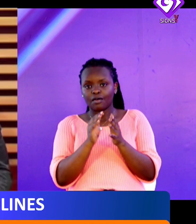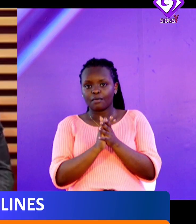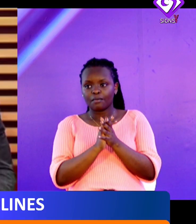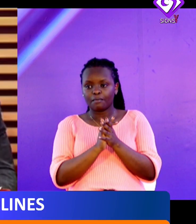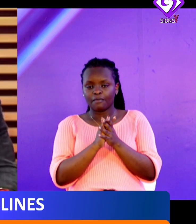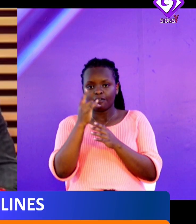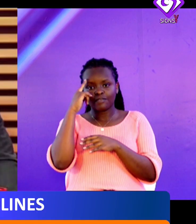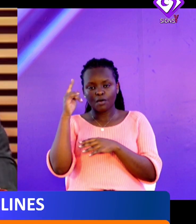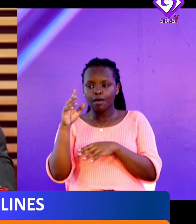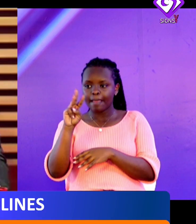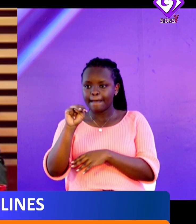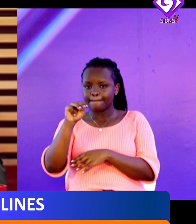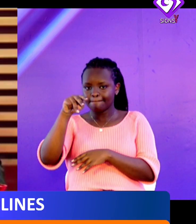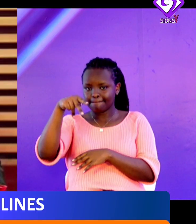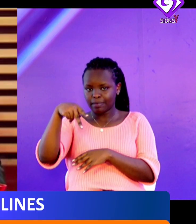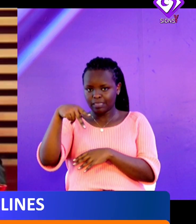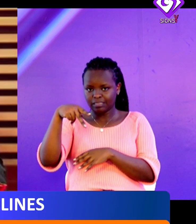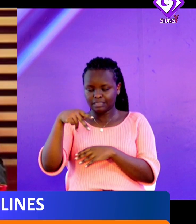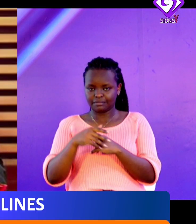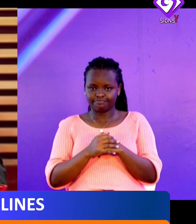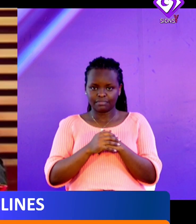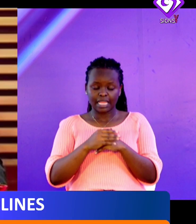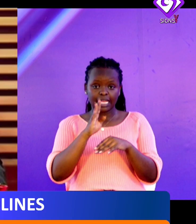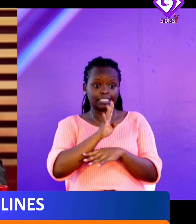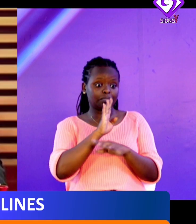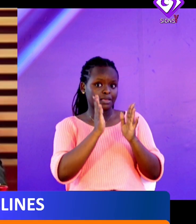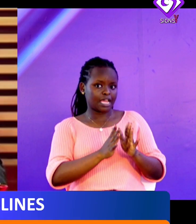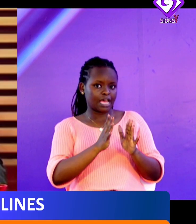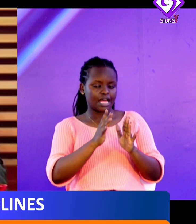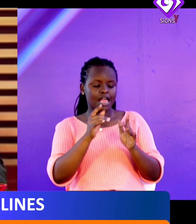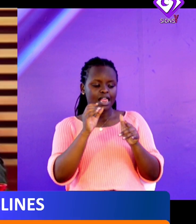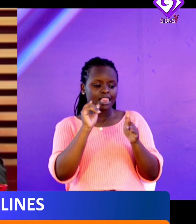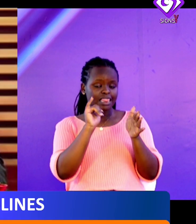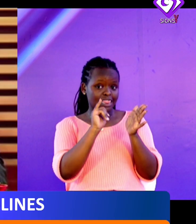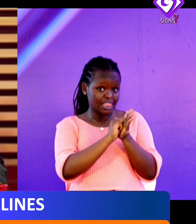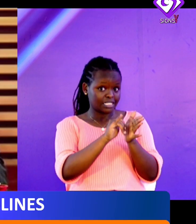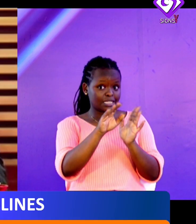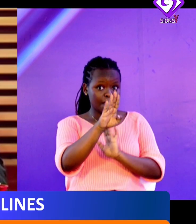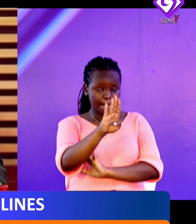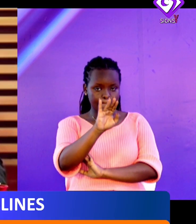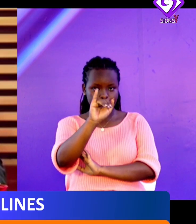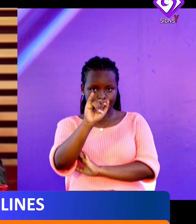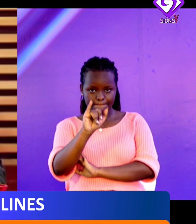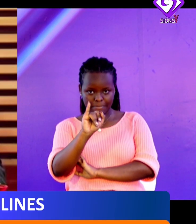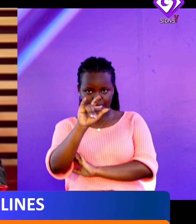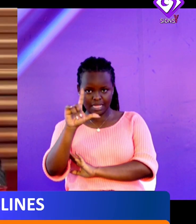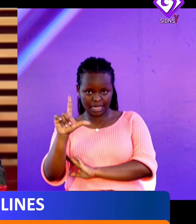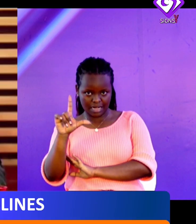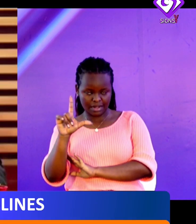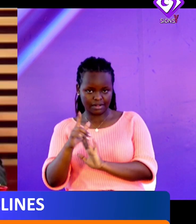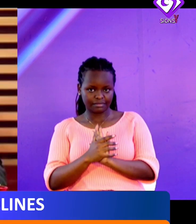Assembly. Honorable Speaker, the Anti-Money Laundering and Combating of Terrorism Financing